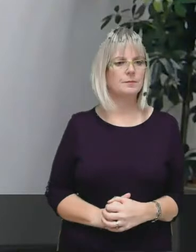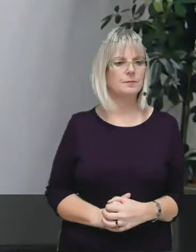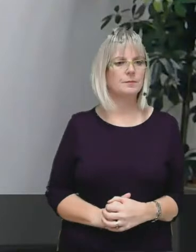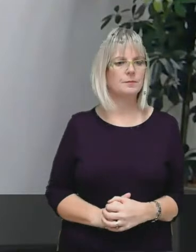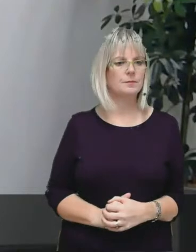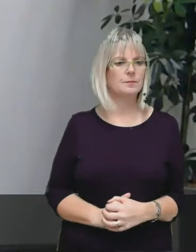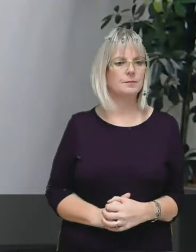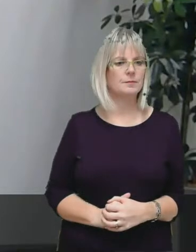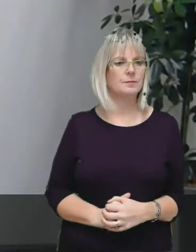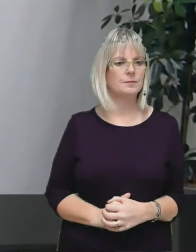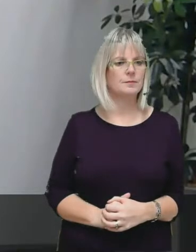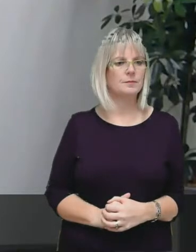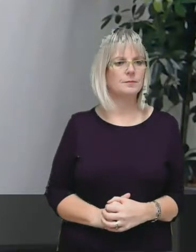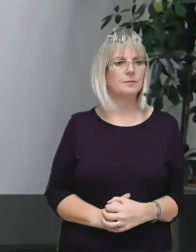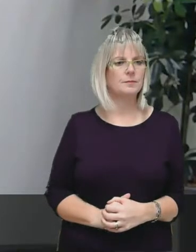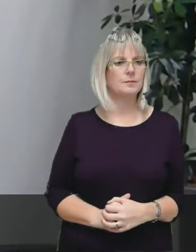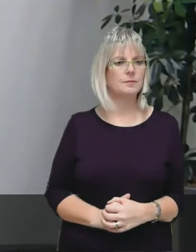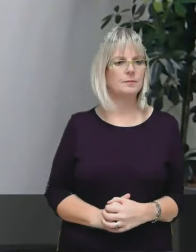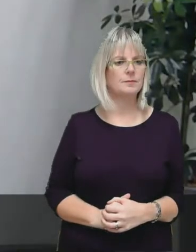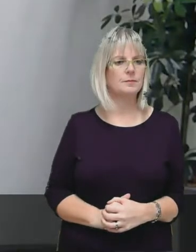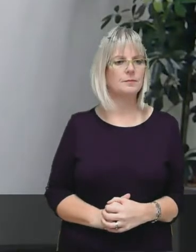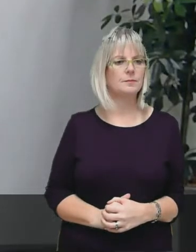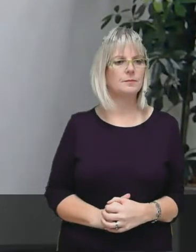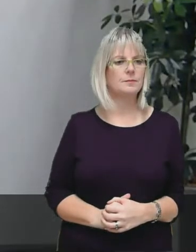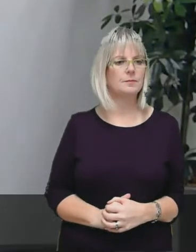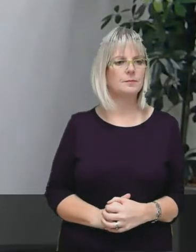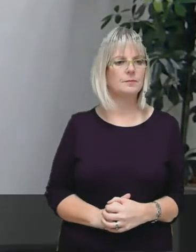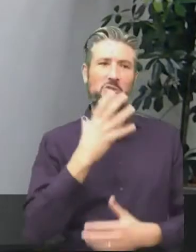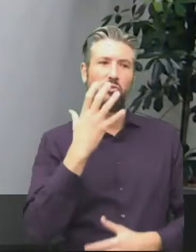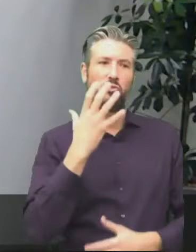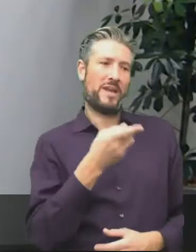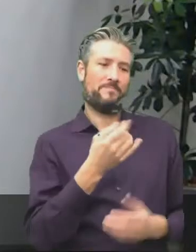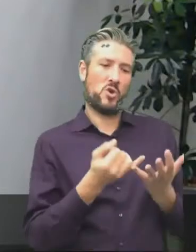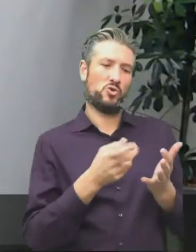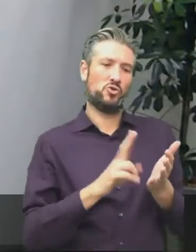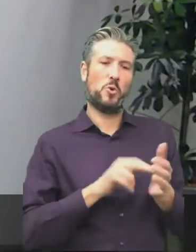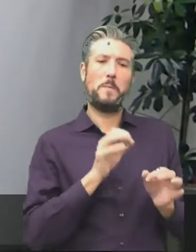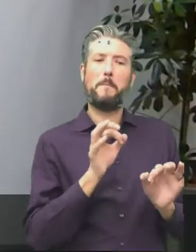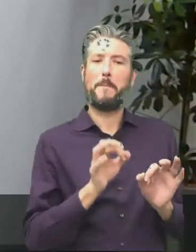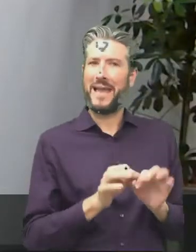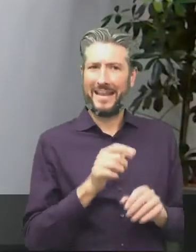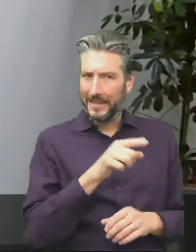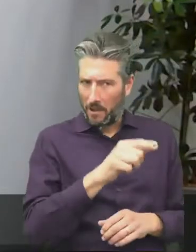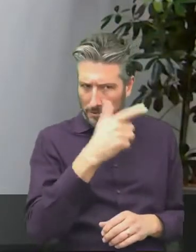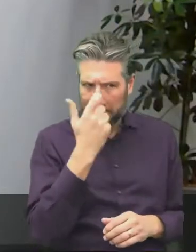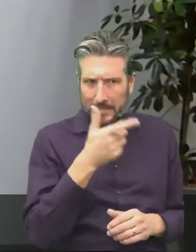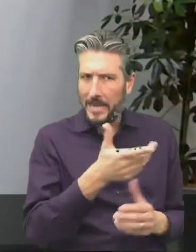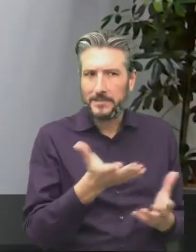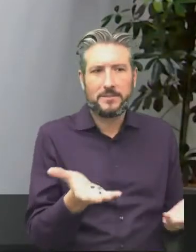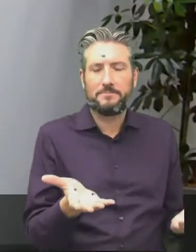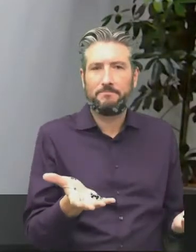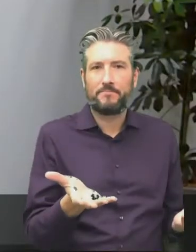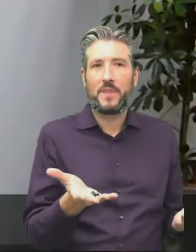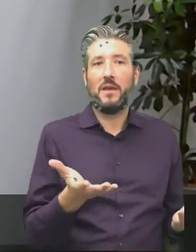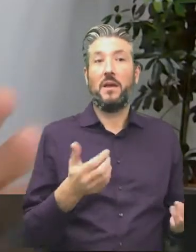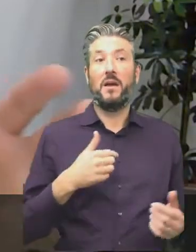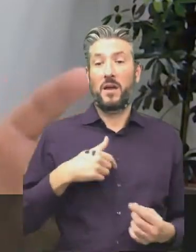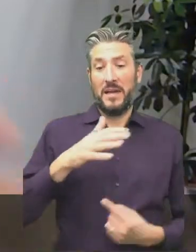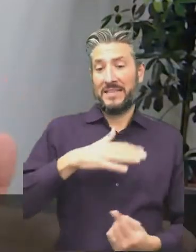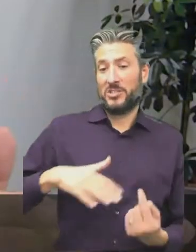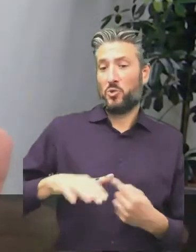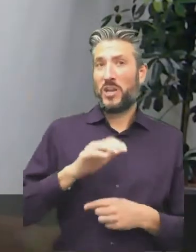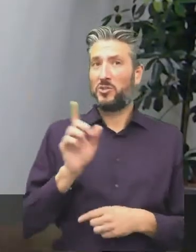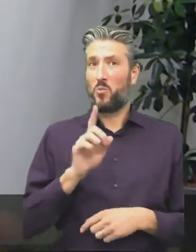understanding that I'm afraid Sean Bailey fails to understand. You can't have a situation where the police have lost £1 billion from